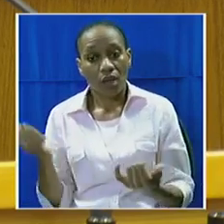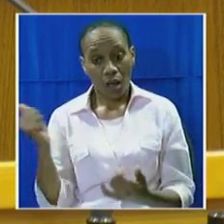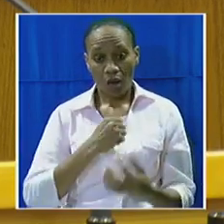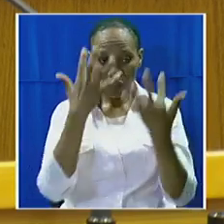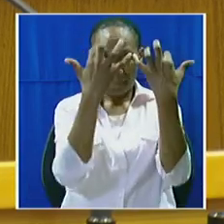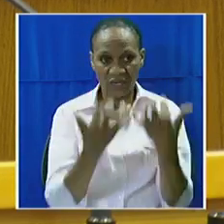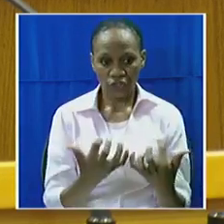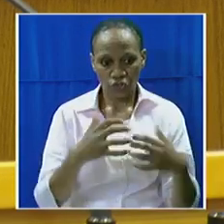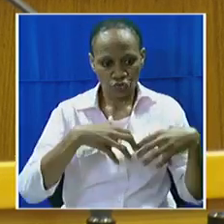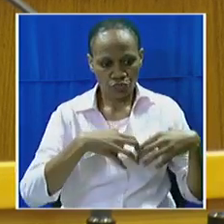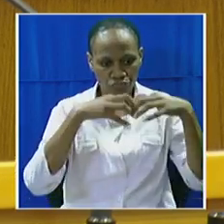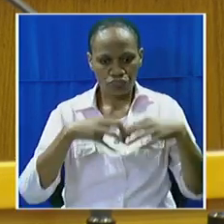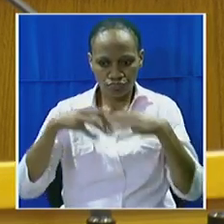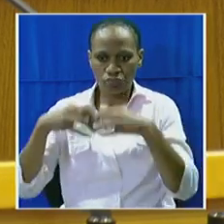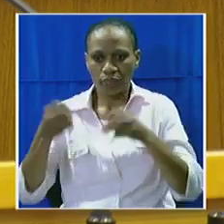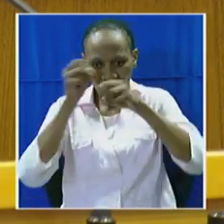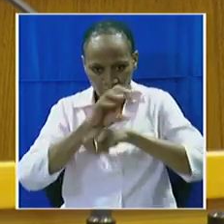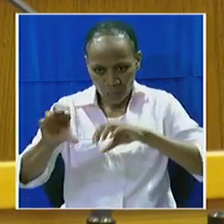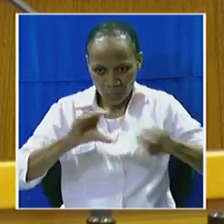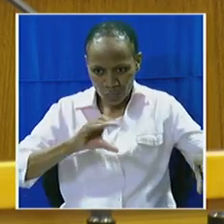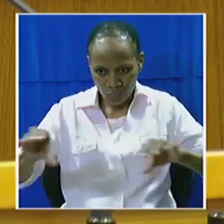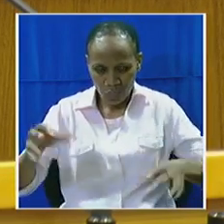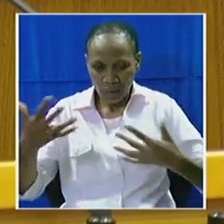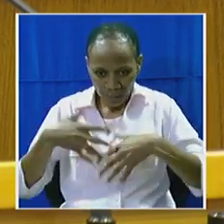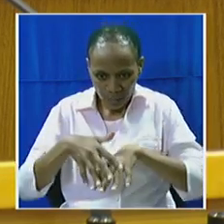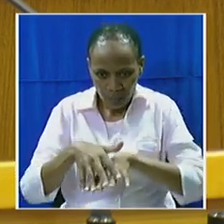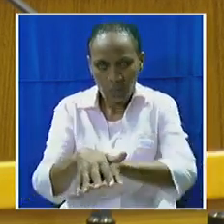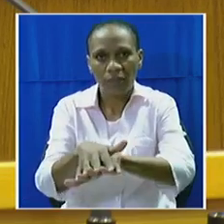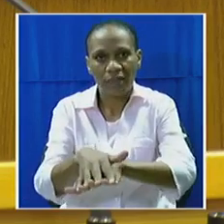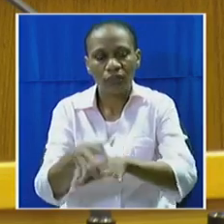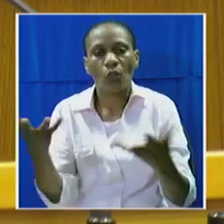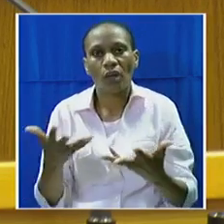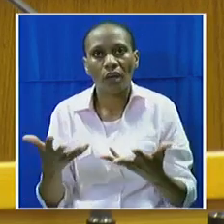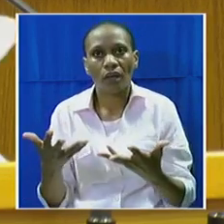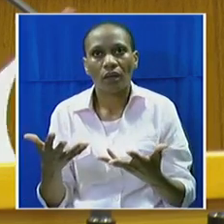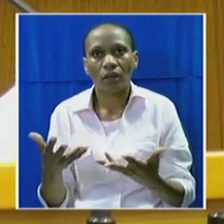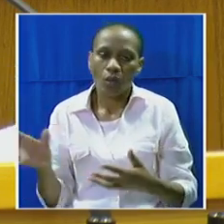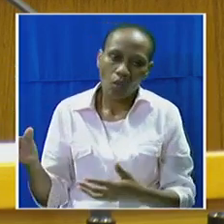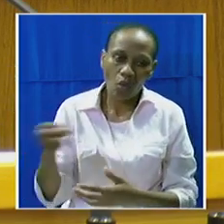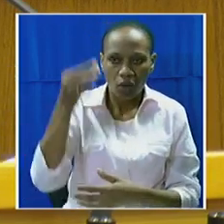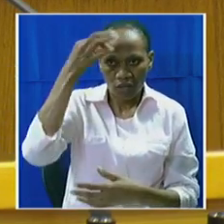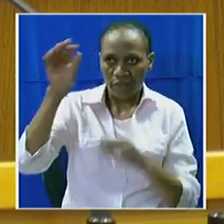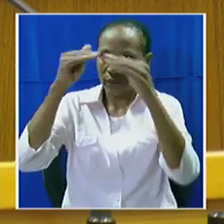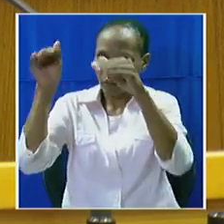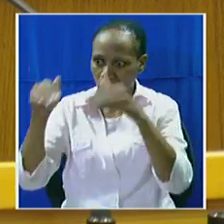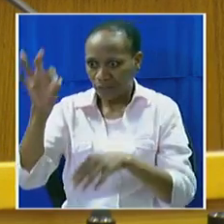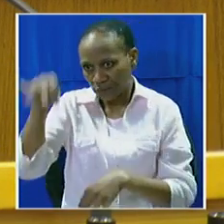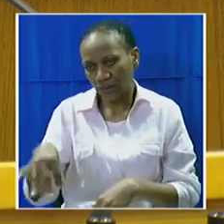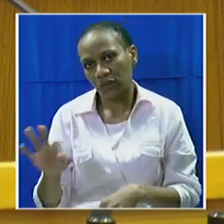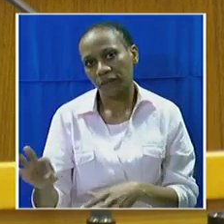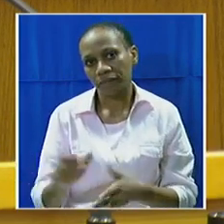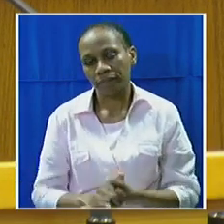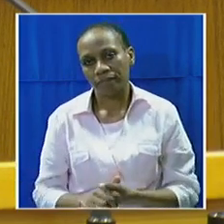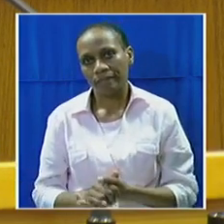developed, deployed, implemented, and within and across all spheres of government.